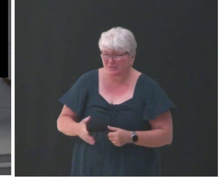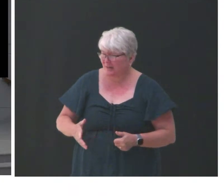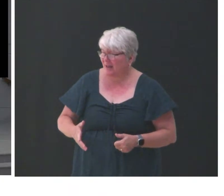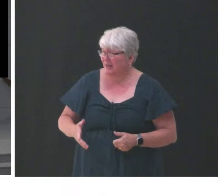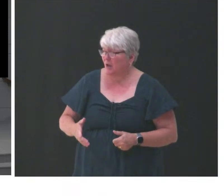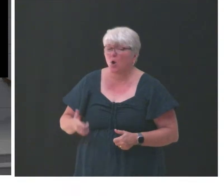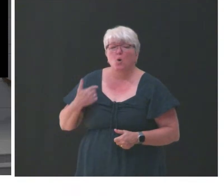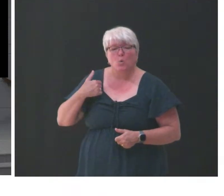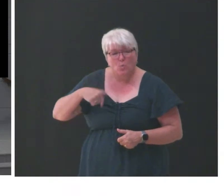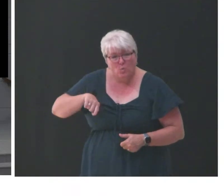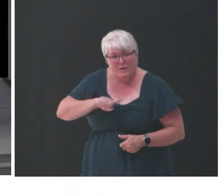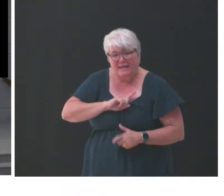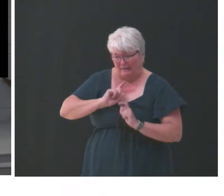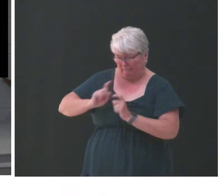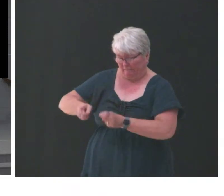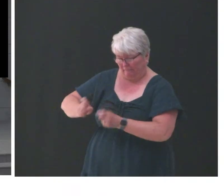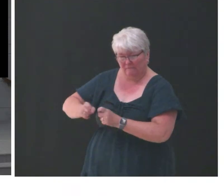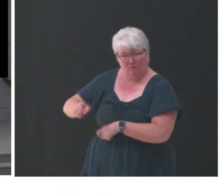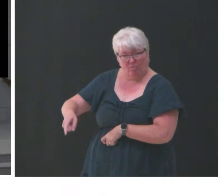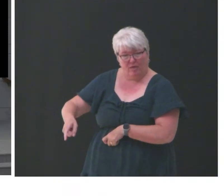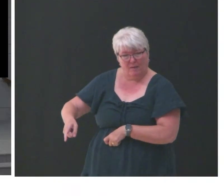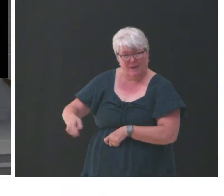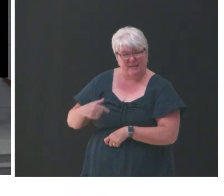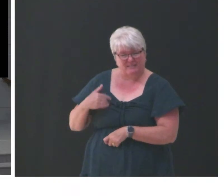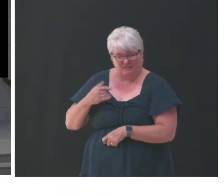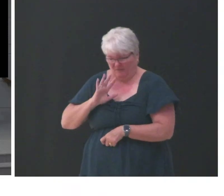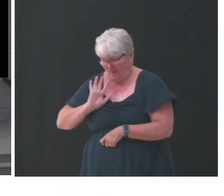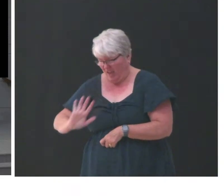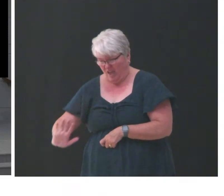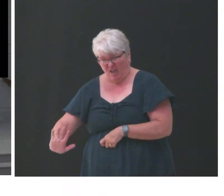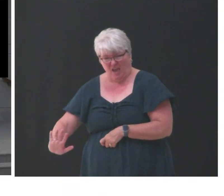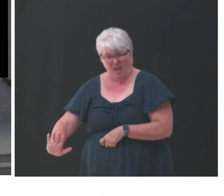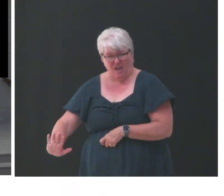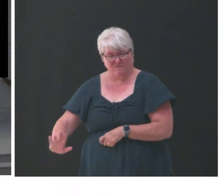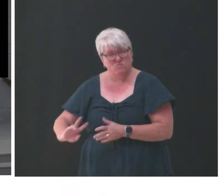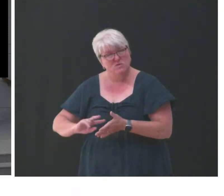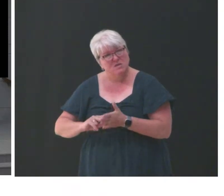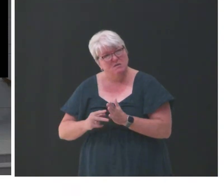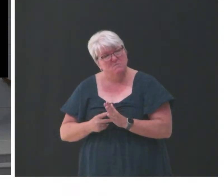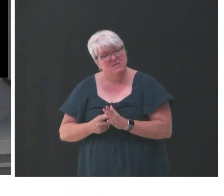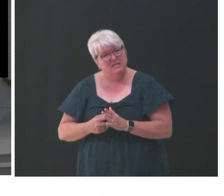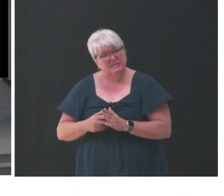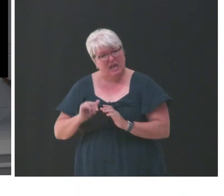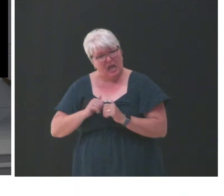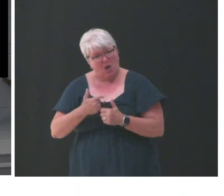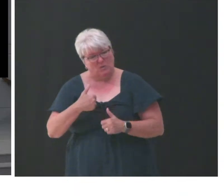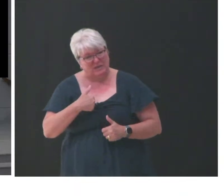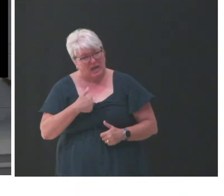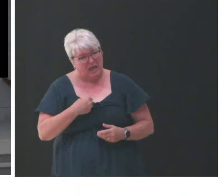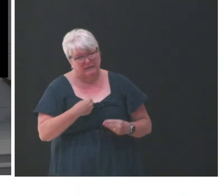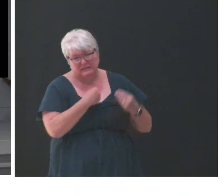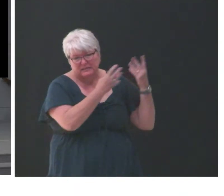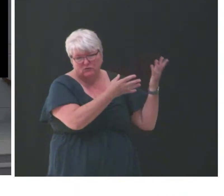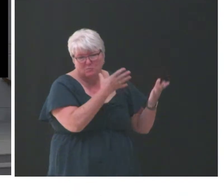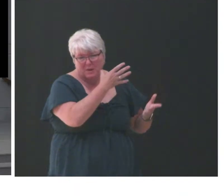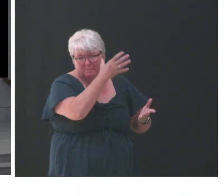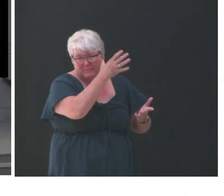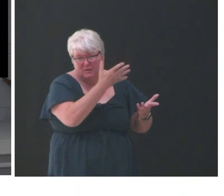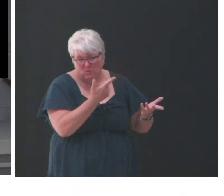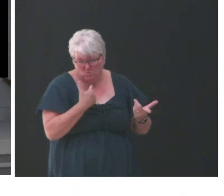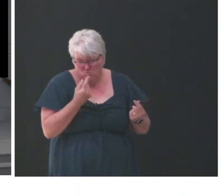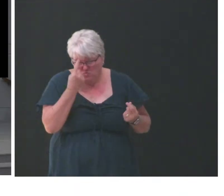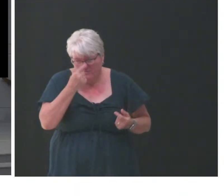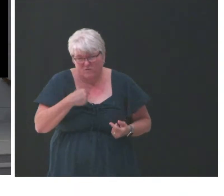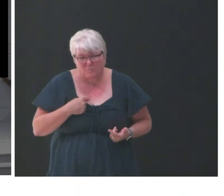this. We are the ones that, as a young age, I want you to think about what that would mean. What could my kids do for